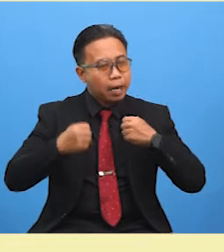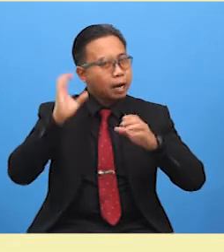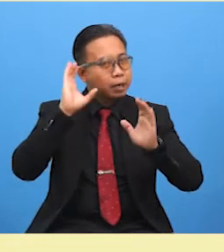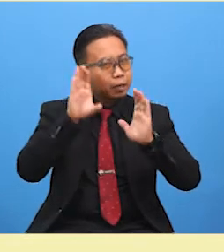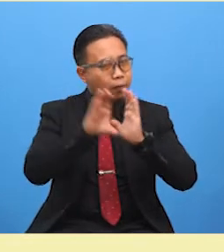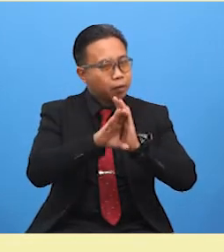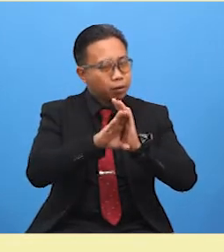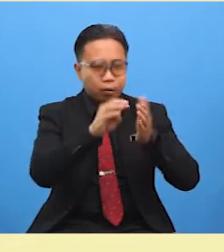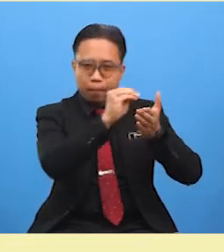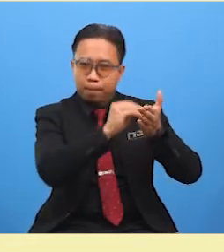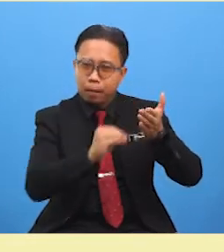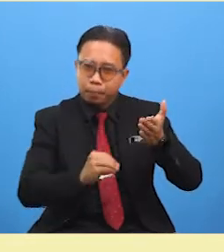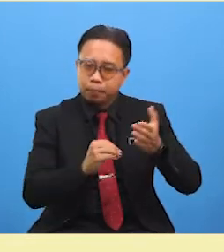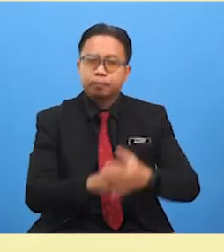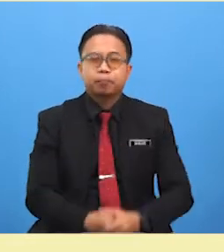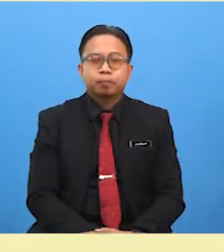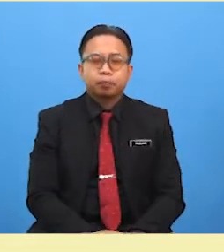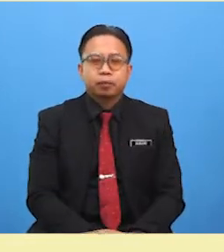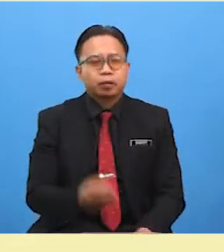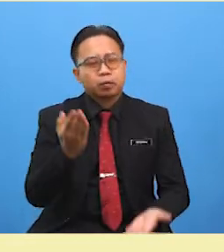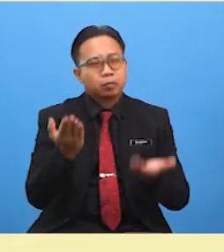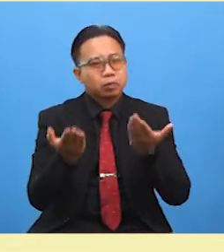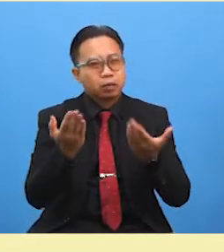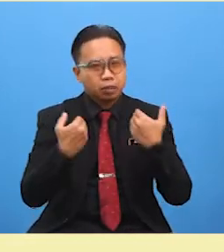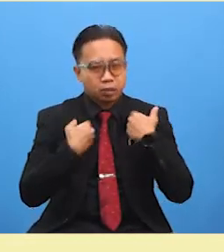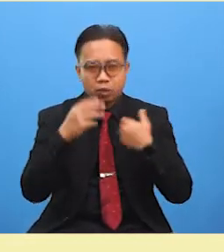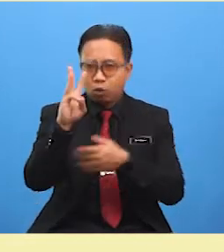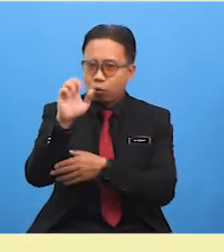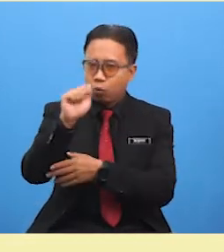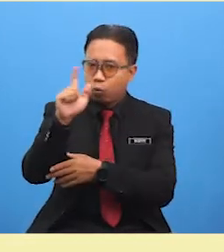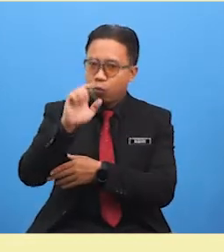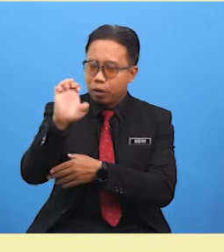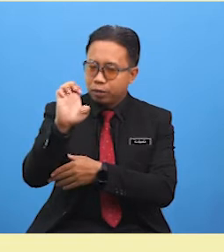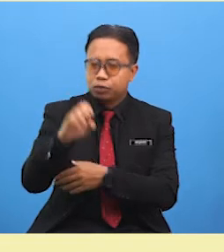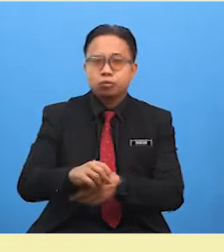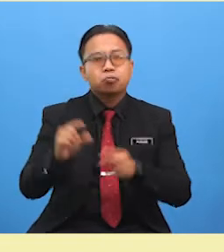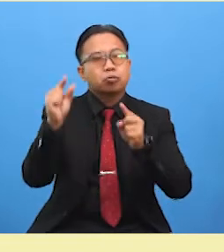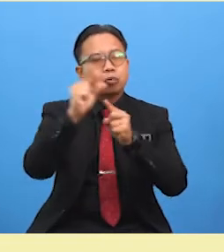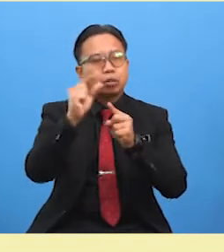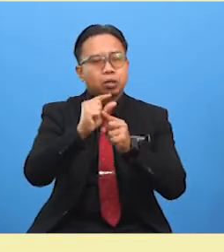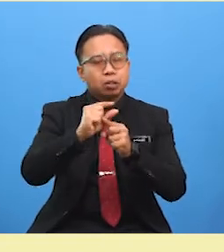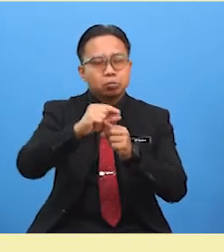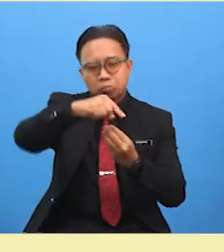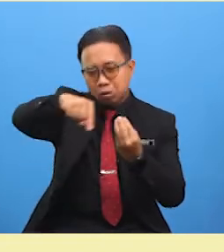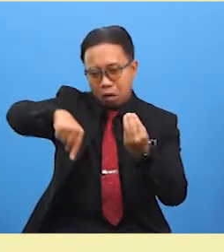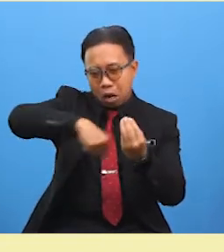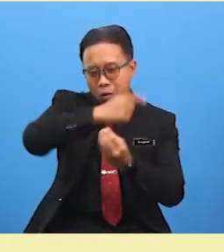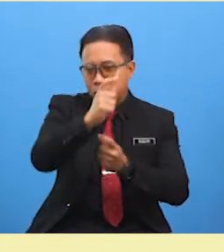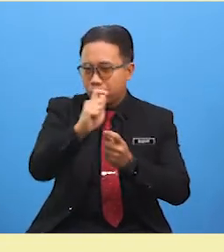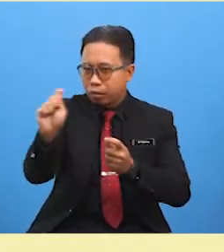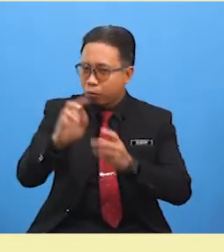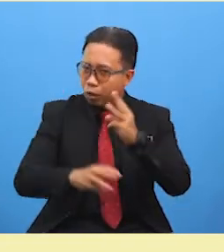even a map. Or sometimes, probably now, you would have Waze or Google Maps when they travel all around the world.